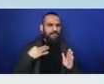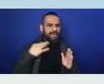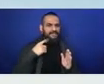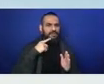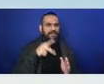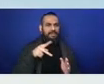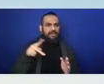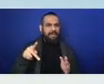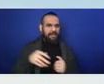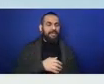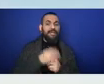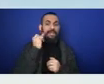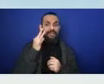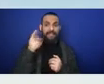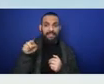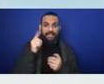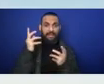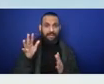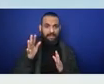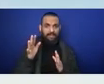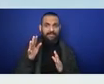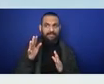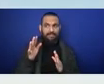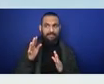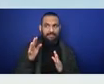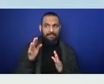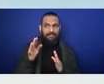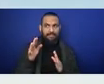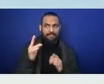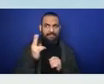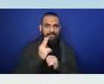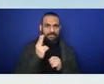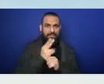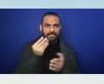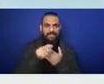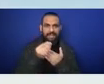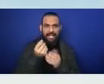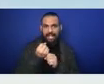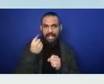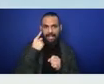Yes, sir. We can hear you. Okay. Thank you. First of all,